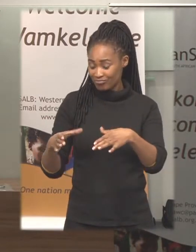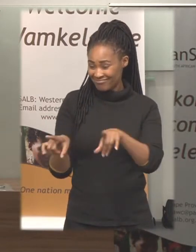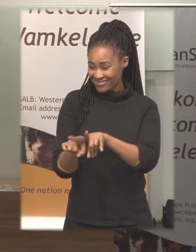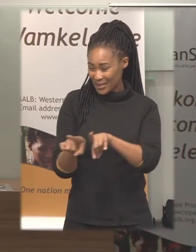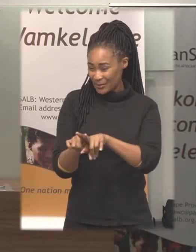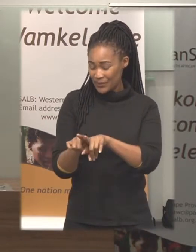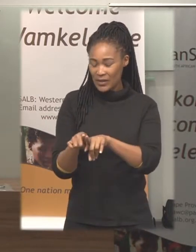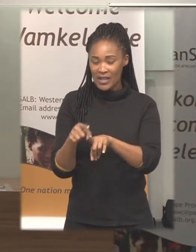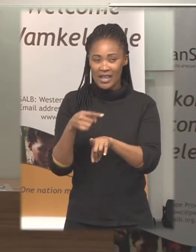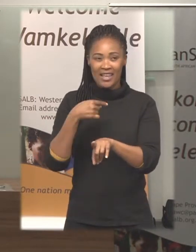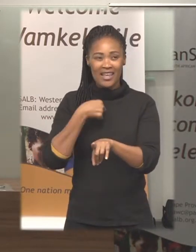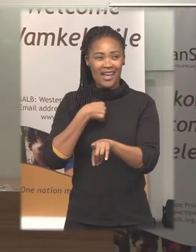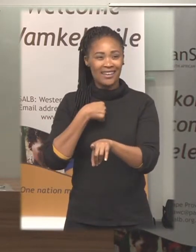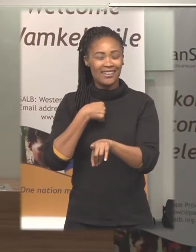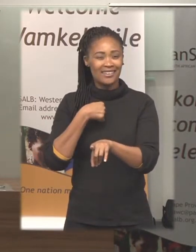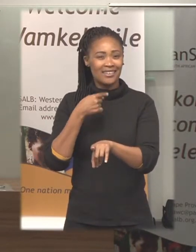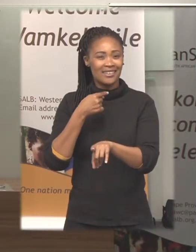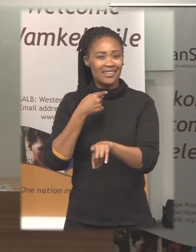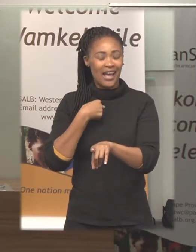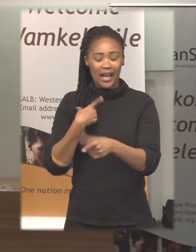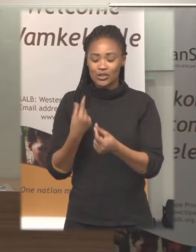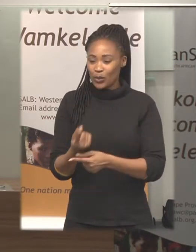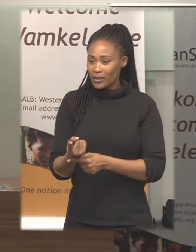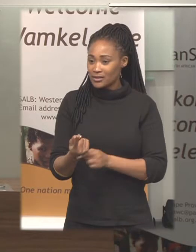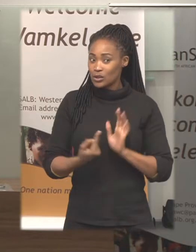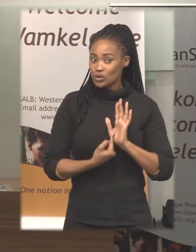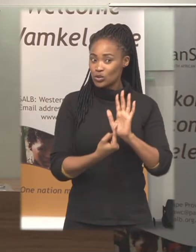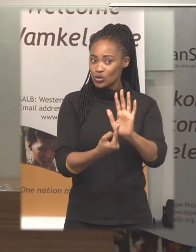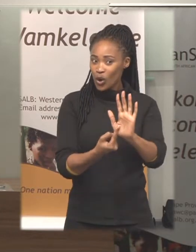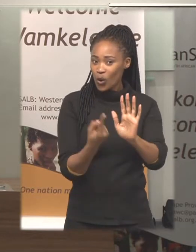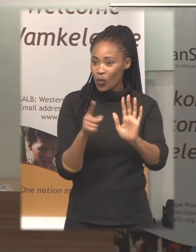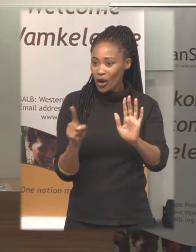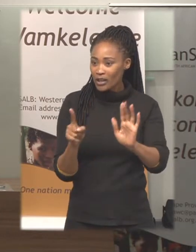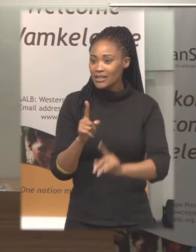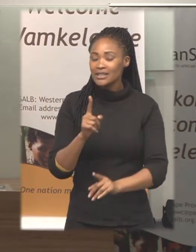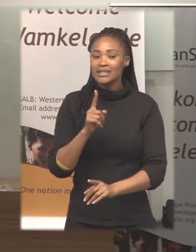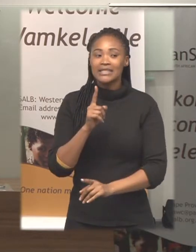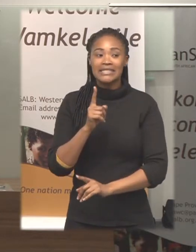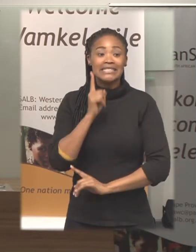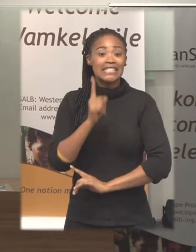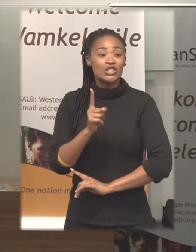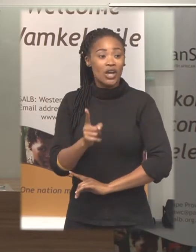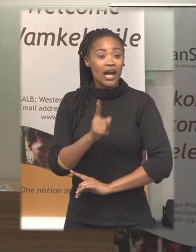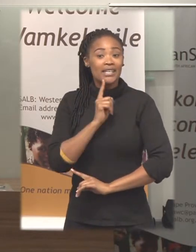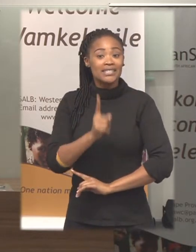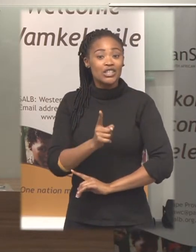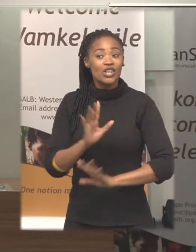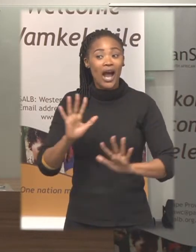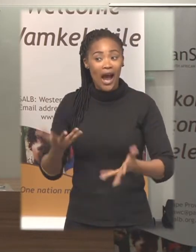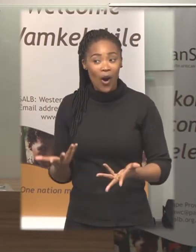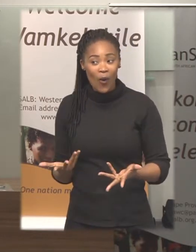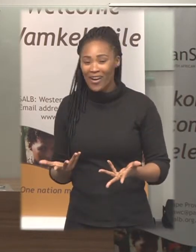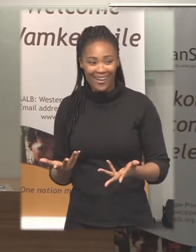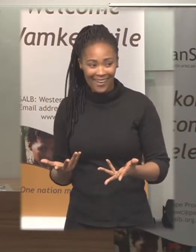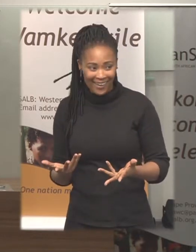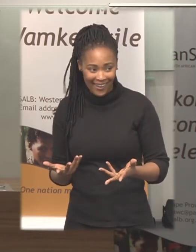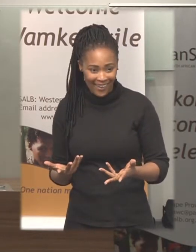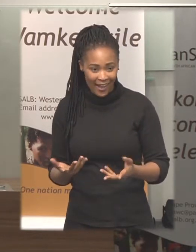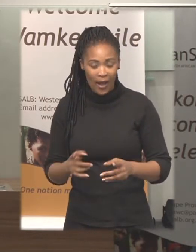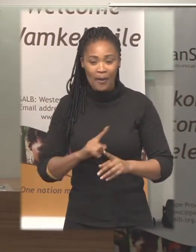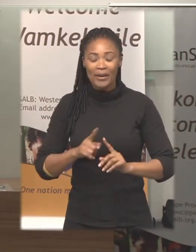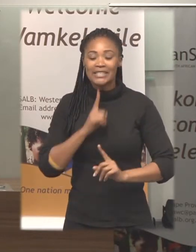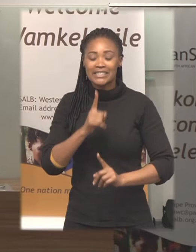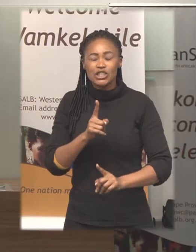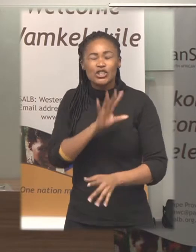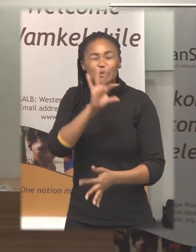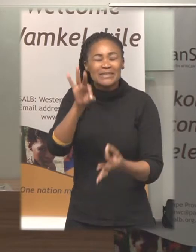and I do this not so much to show how the teacher is teaching a particular kind of accent as English.